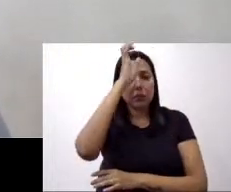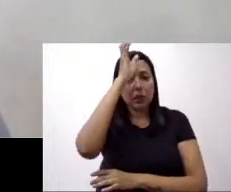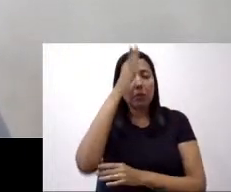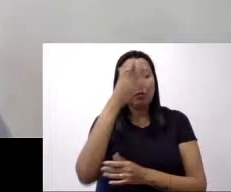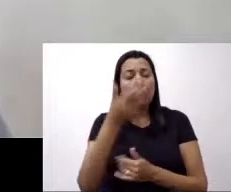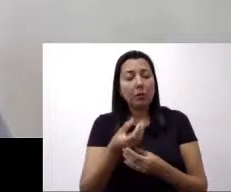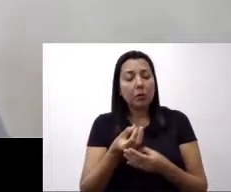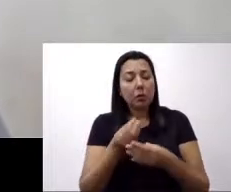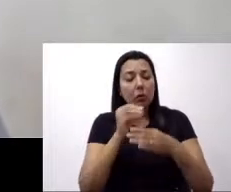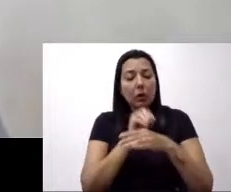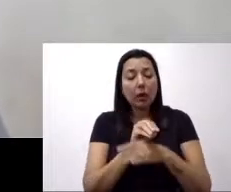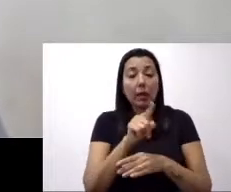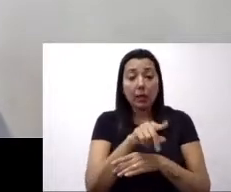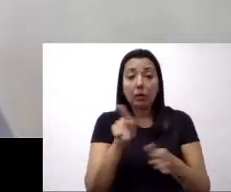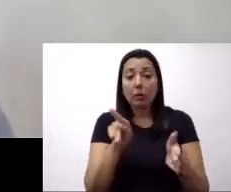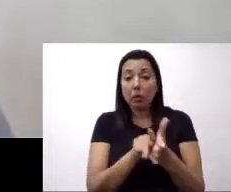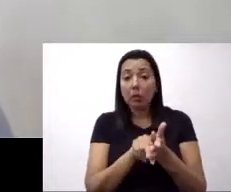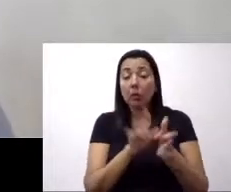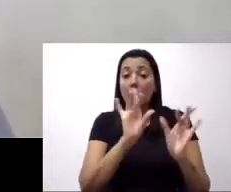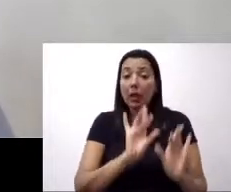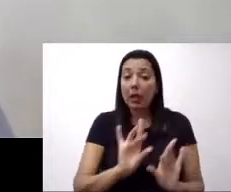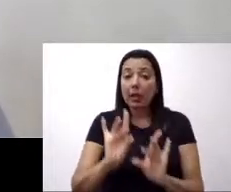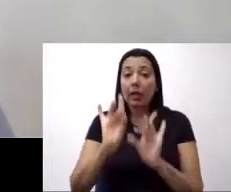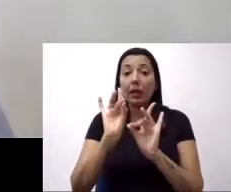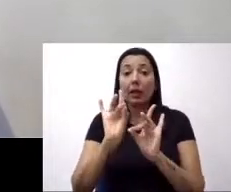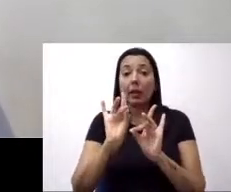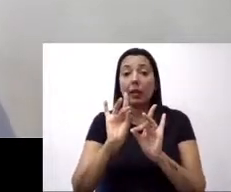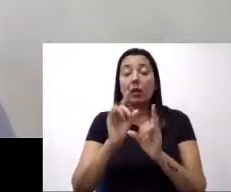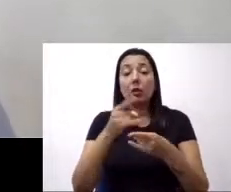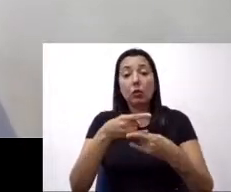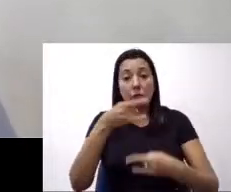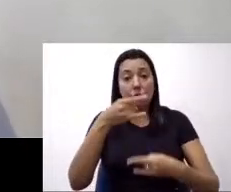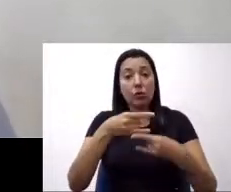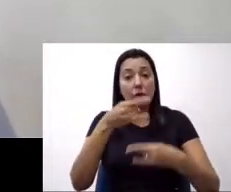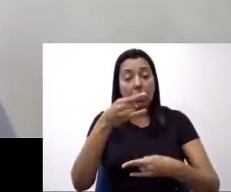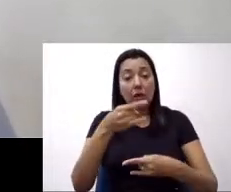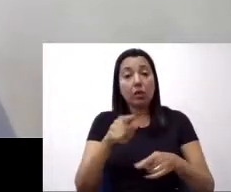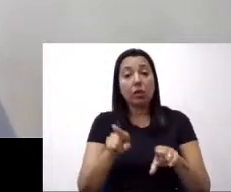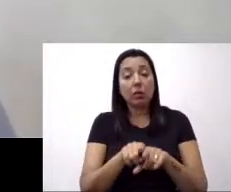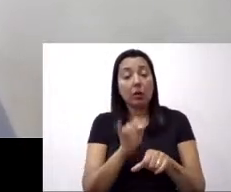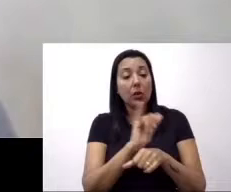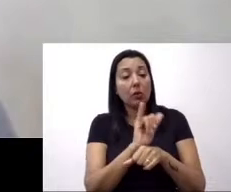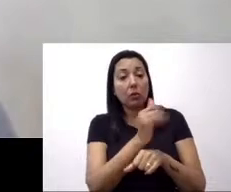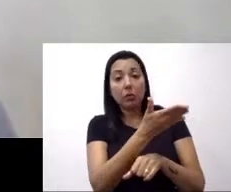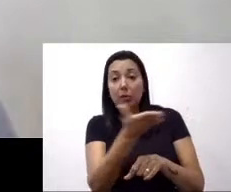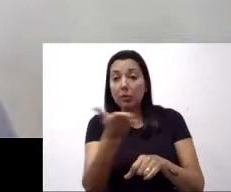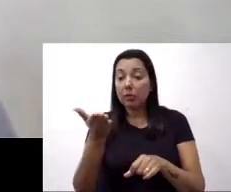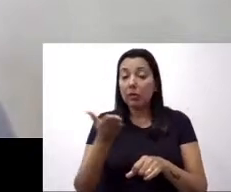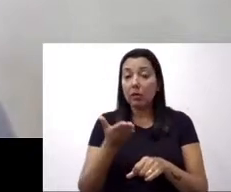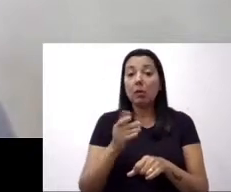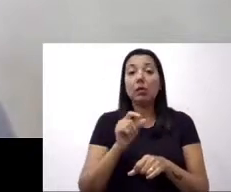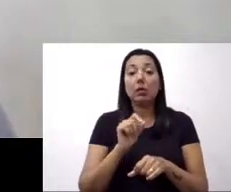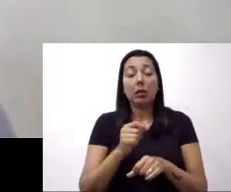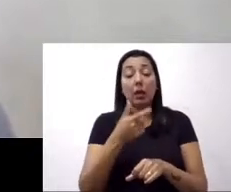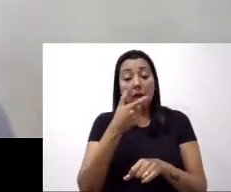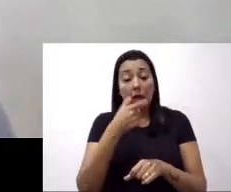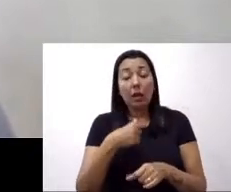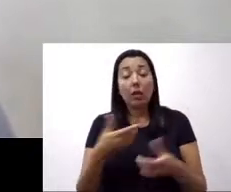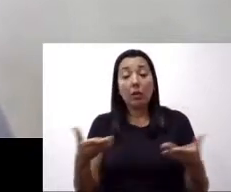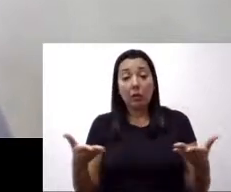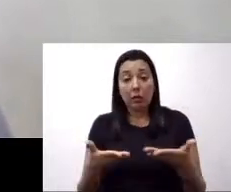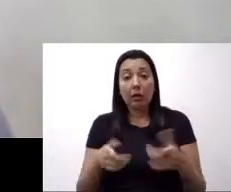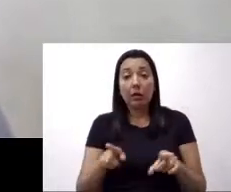the YouTube chat for you. And I would also like